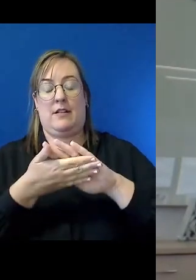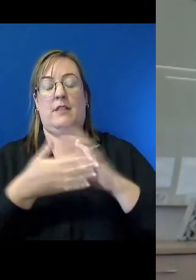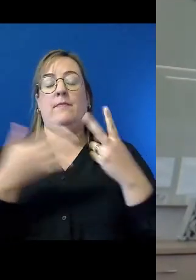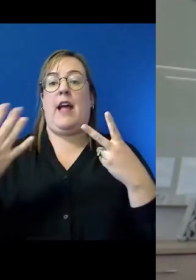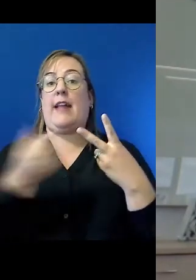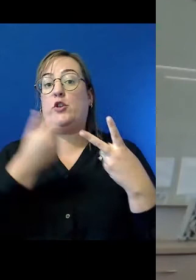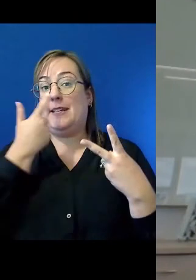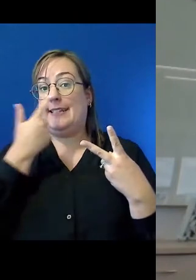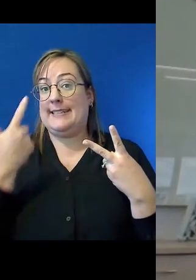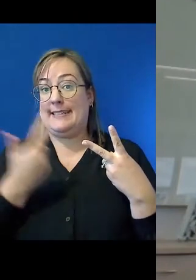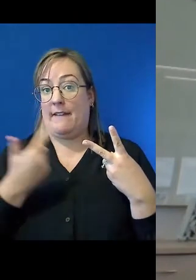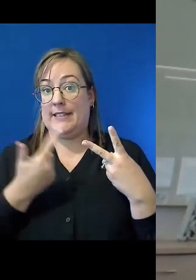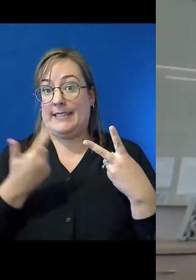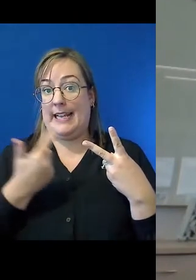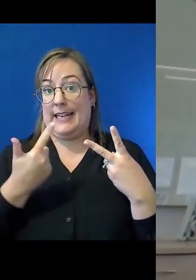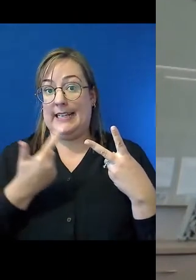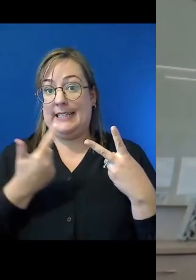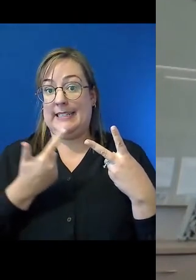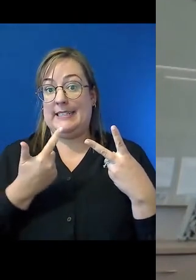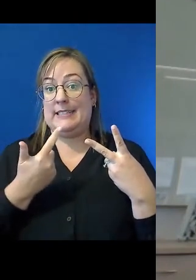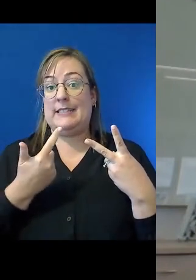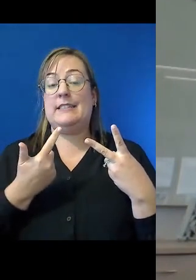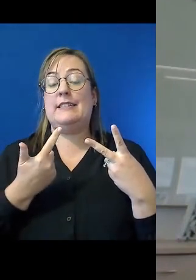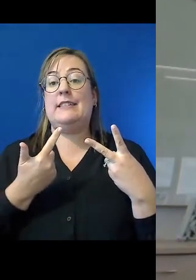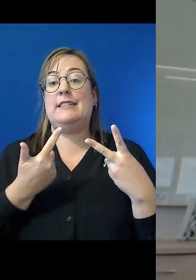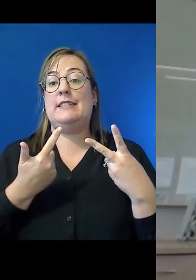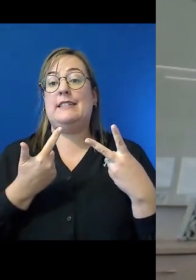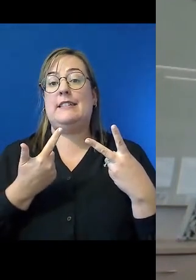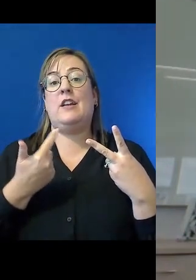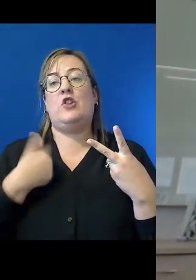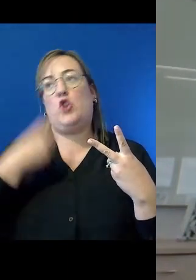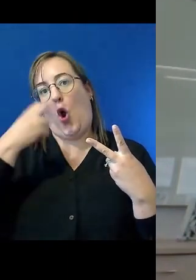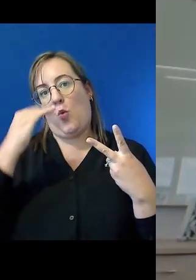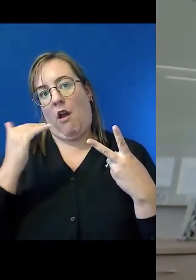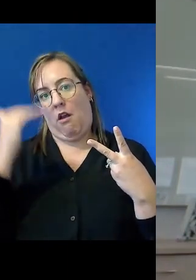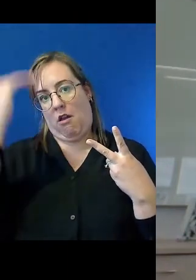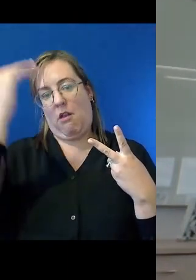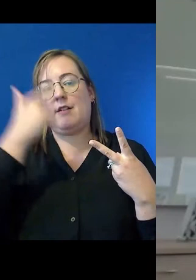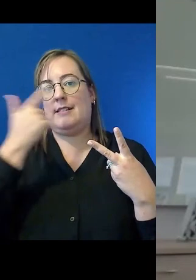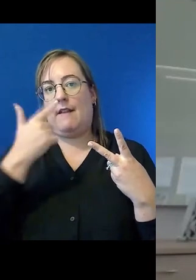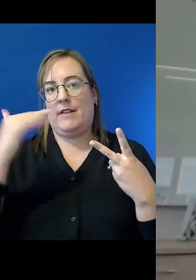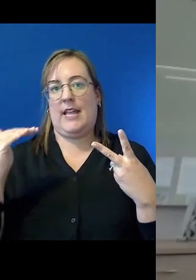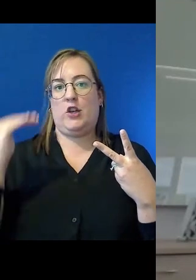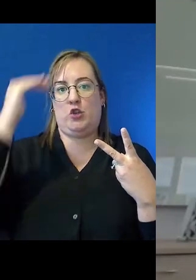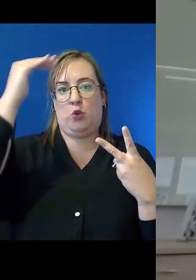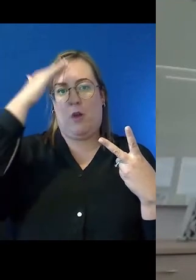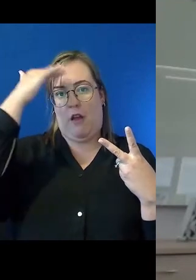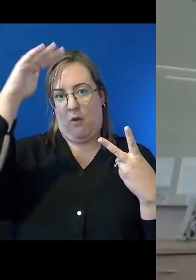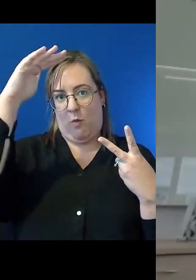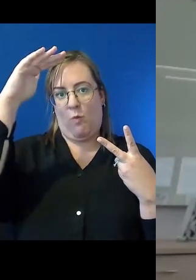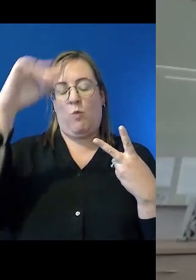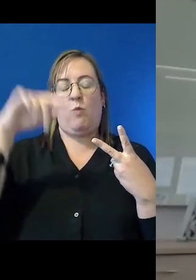and 17 ages from 17 years upwards, sorry. And of course,